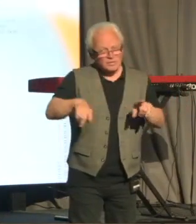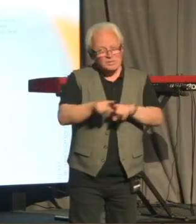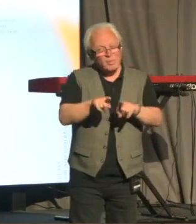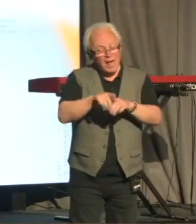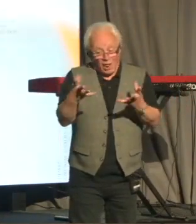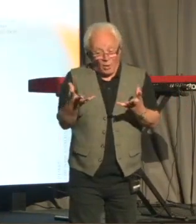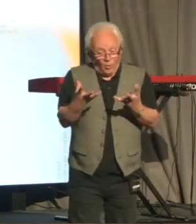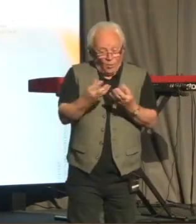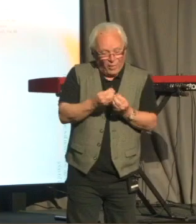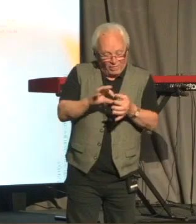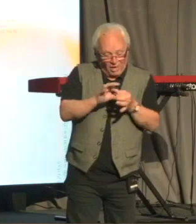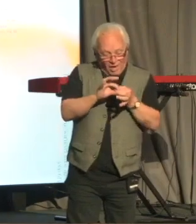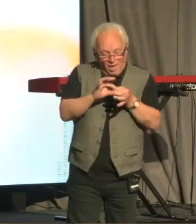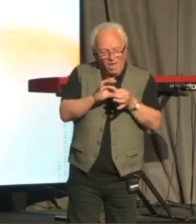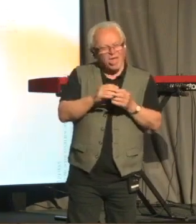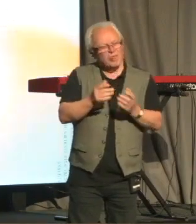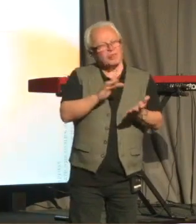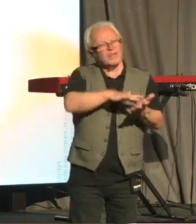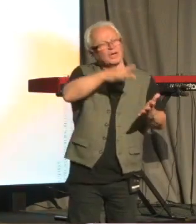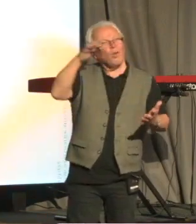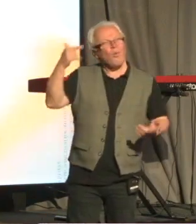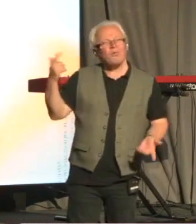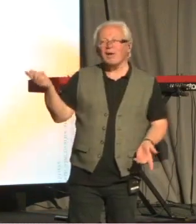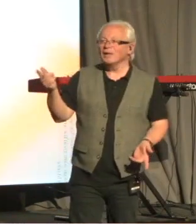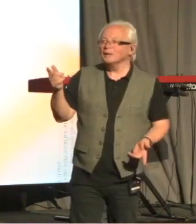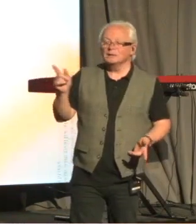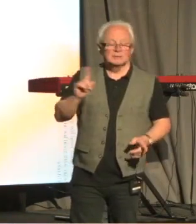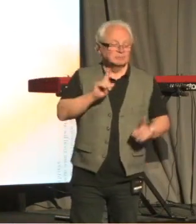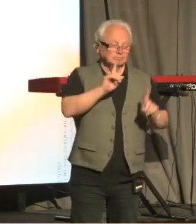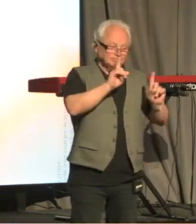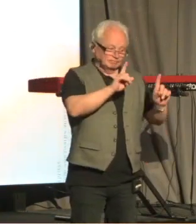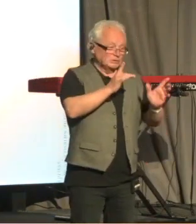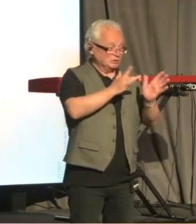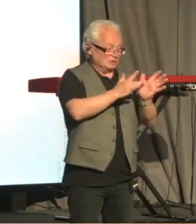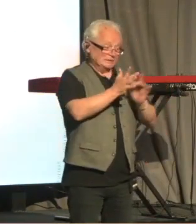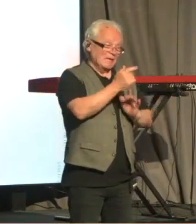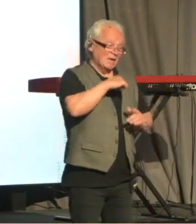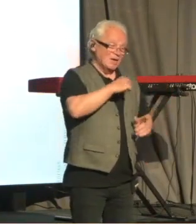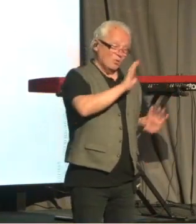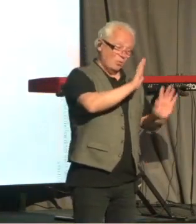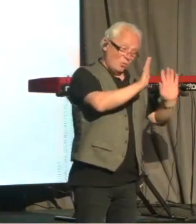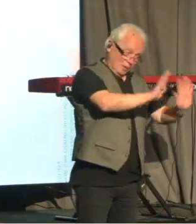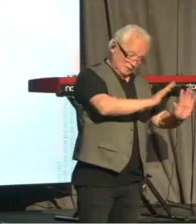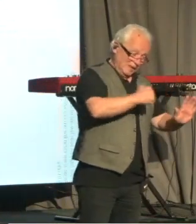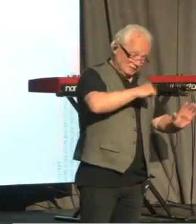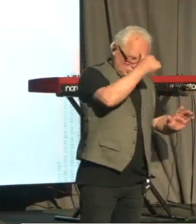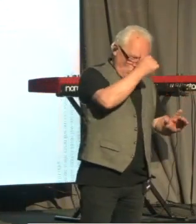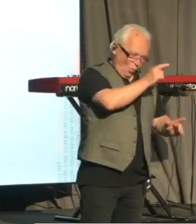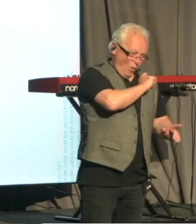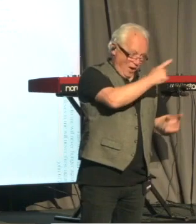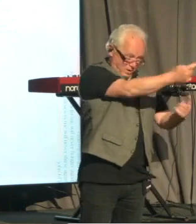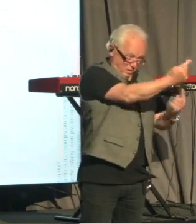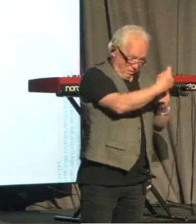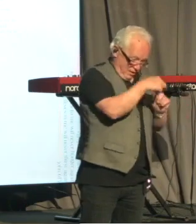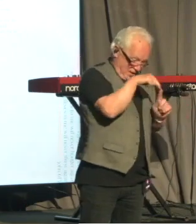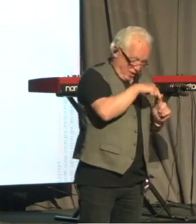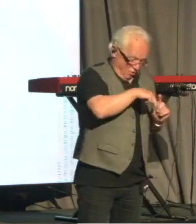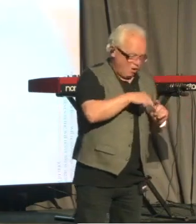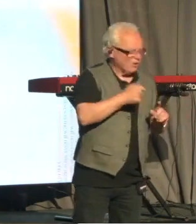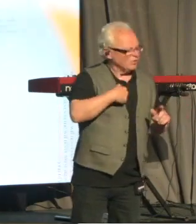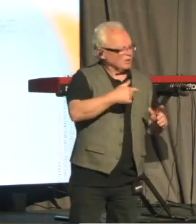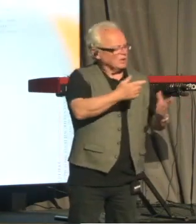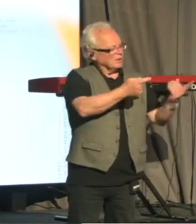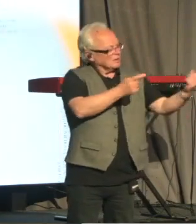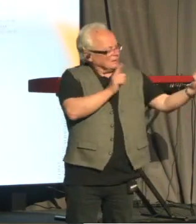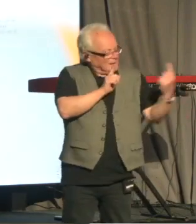glory. And Jesus says, no, I know why you're here. You came for this physical bread.